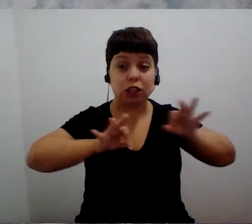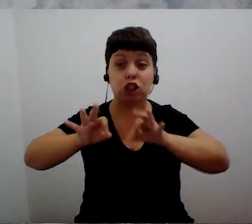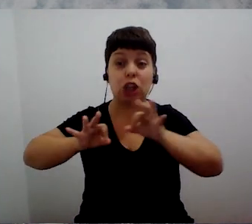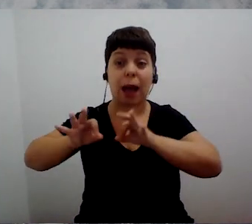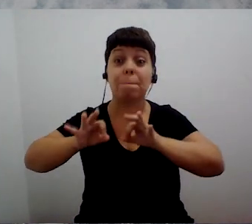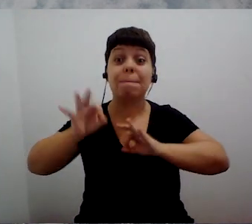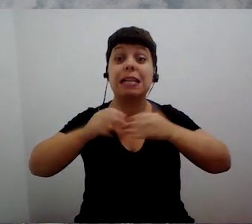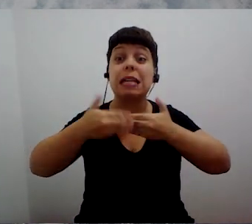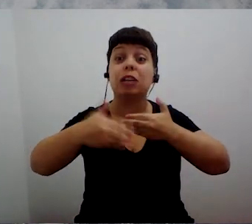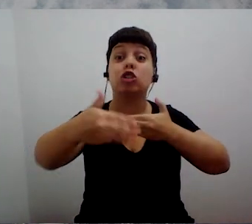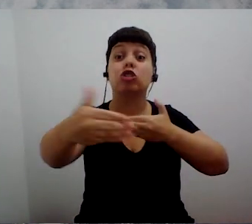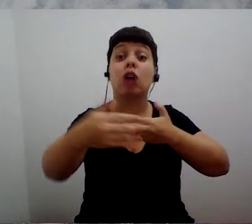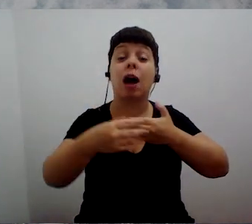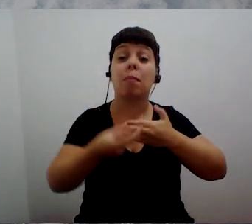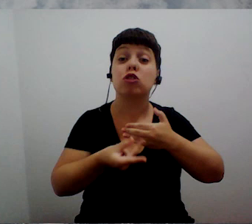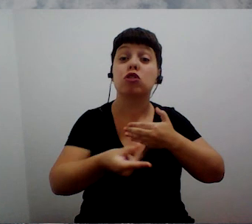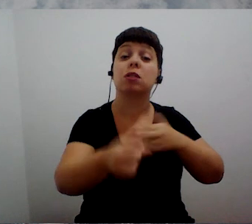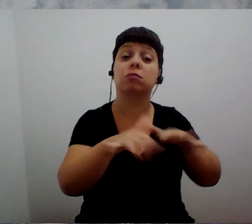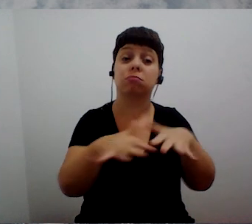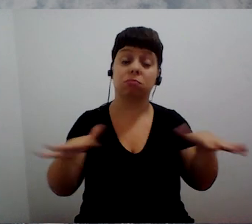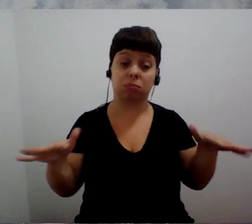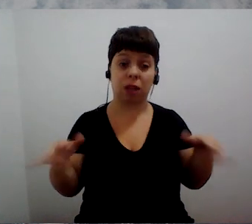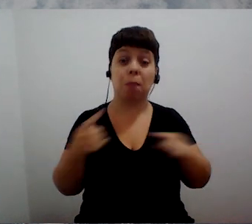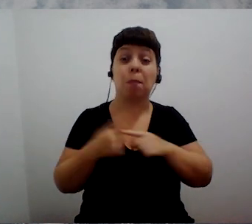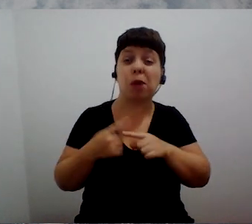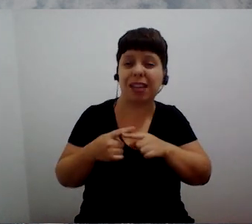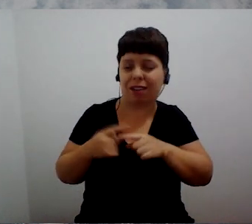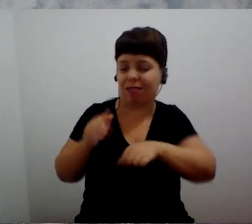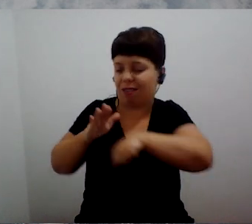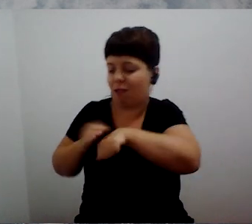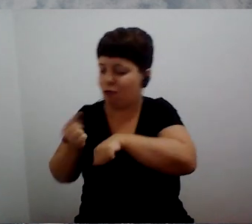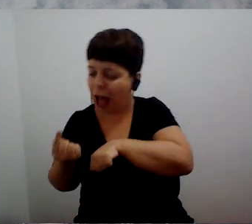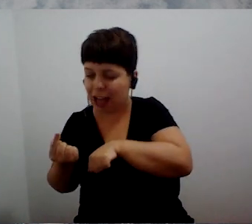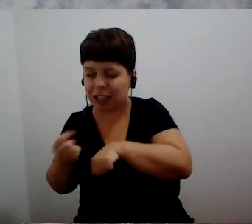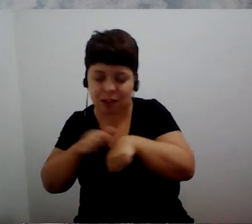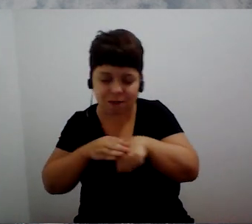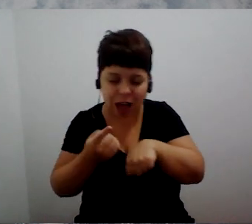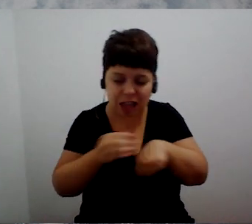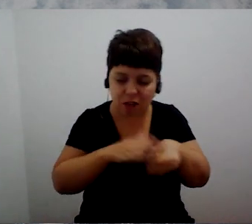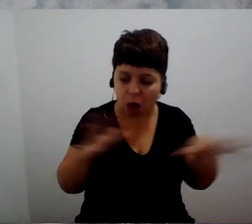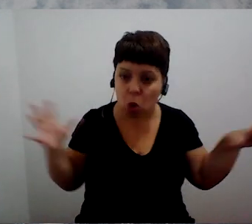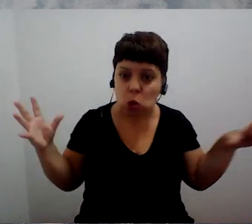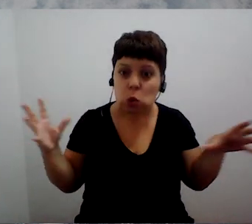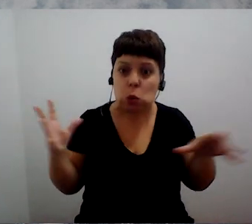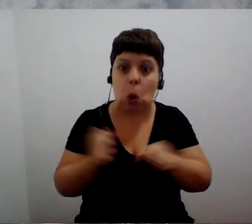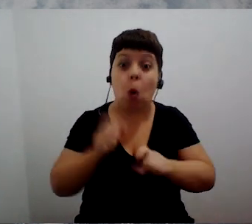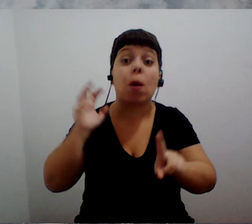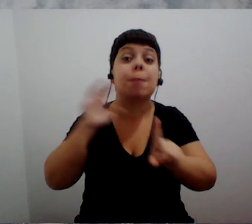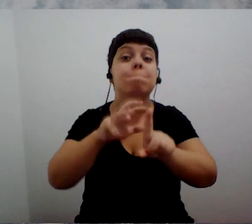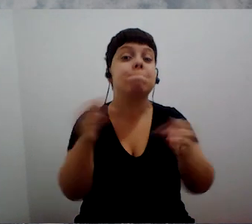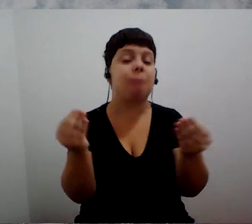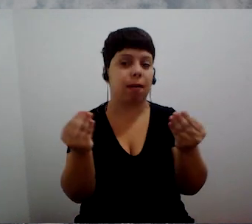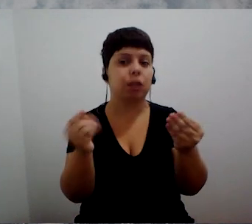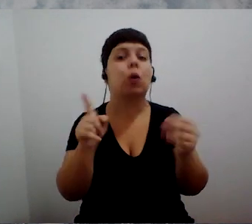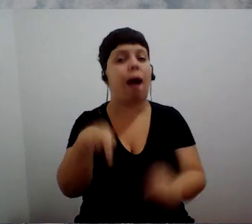plans, where the cumulative impact of different activities are taken into account, is also an important way